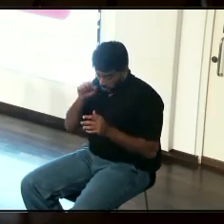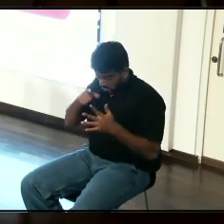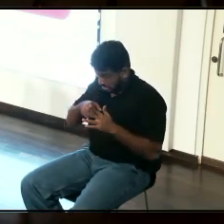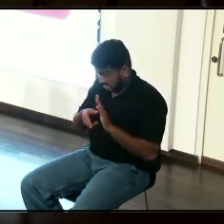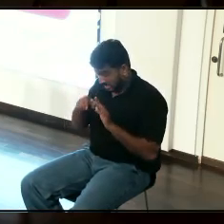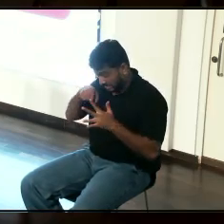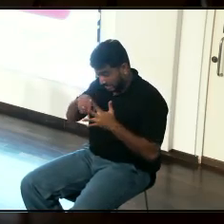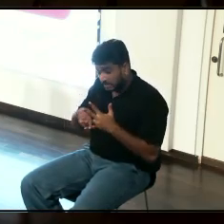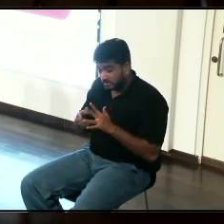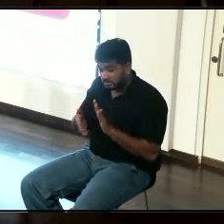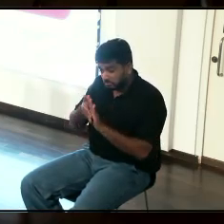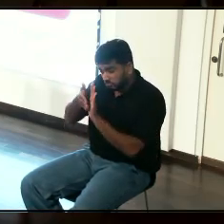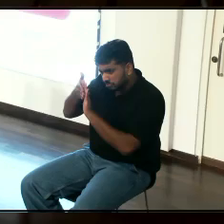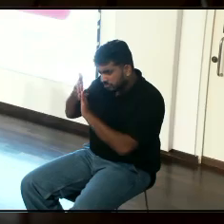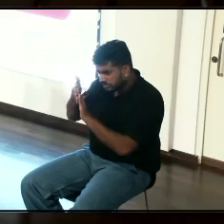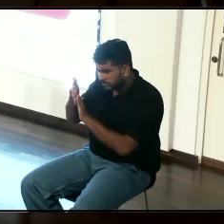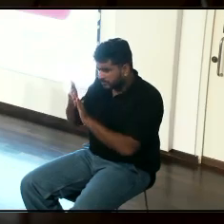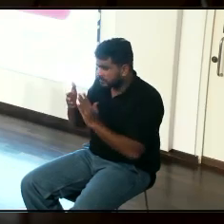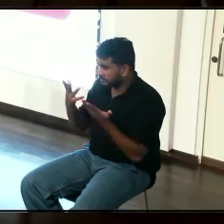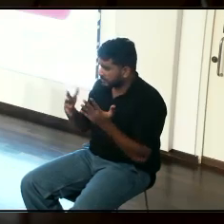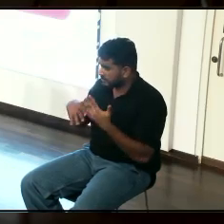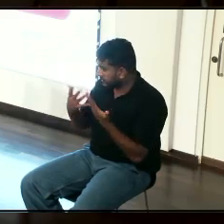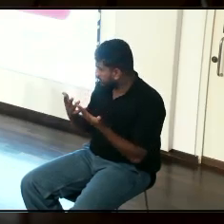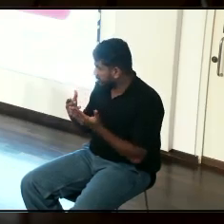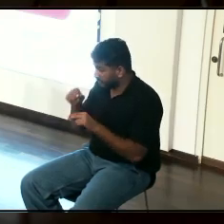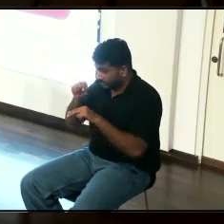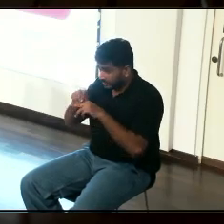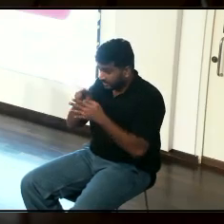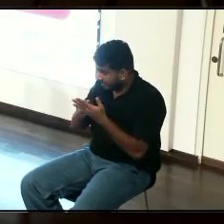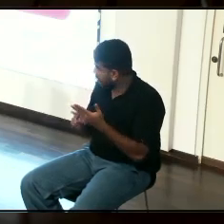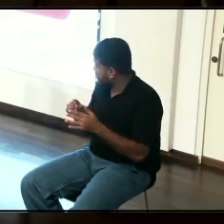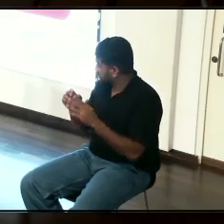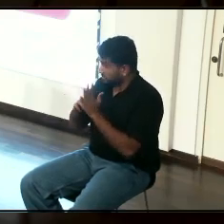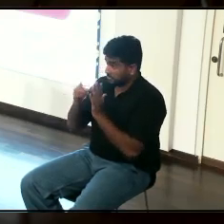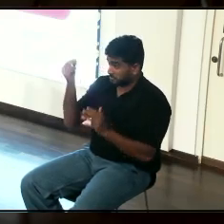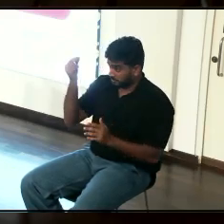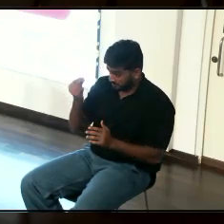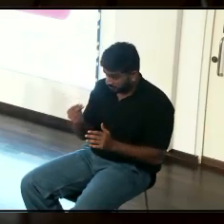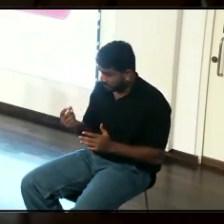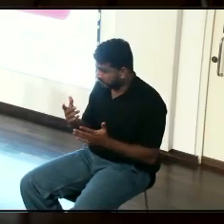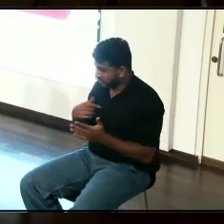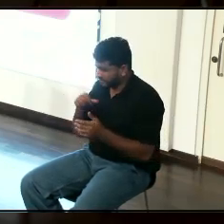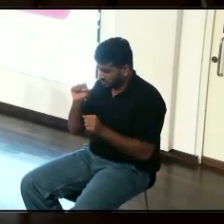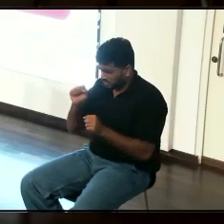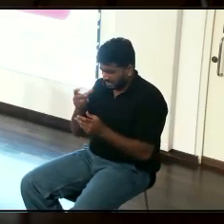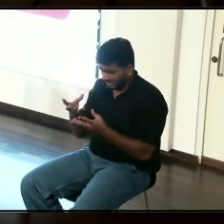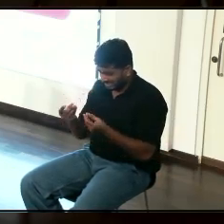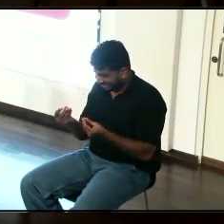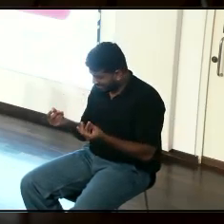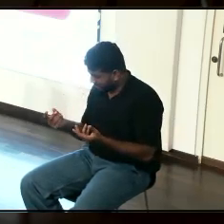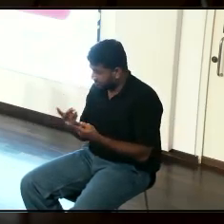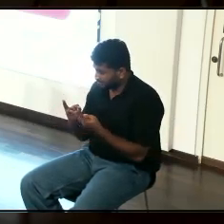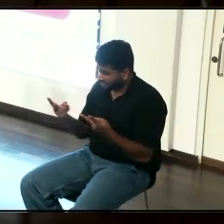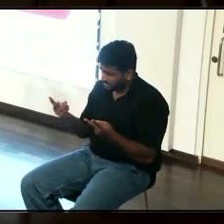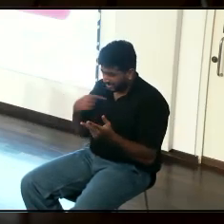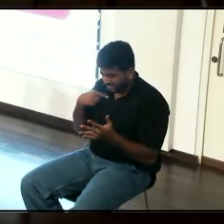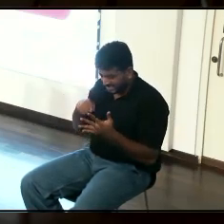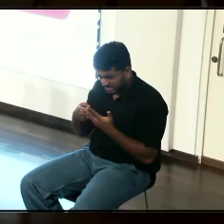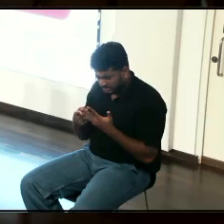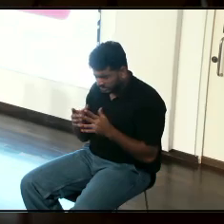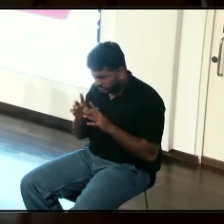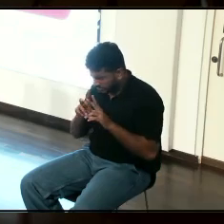thing. Beneath and beyond the strata of function and structure, materials and texture, lie the deepest and